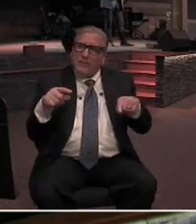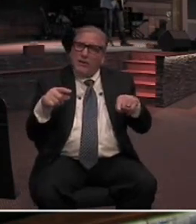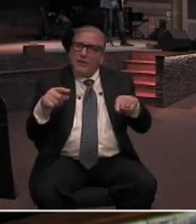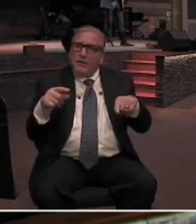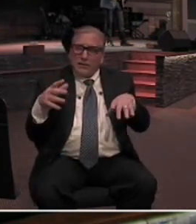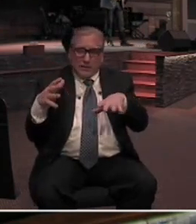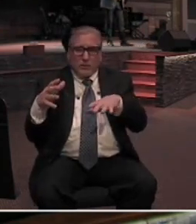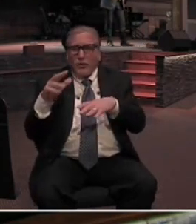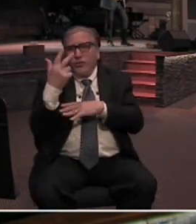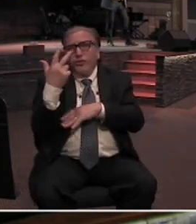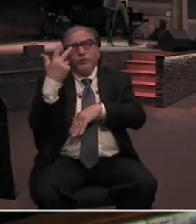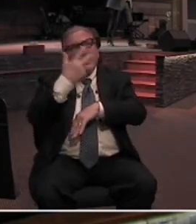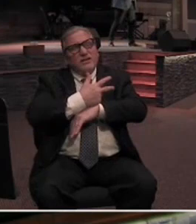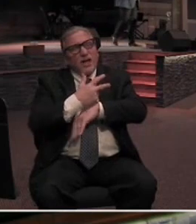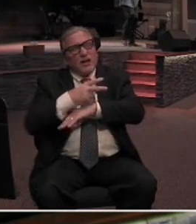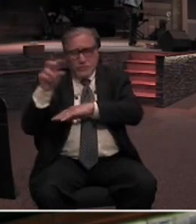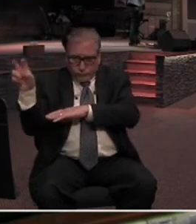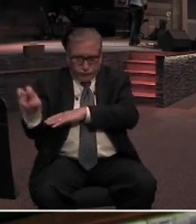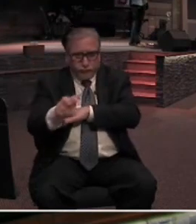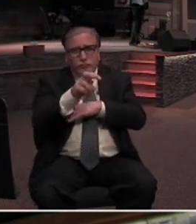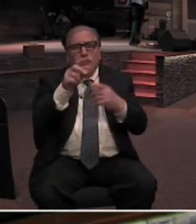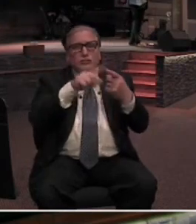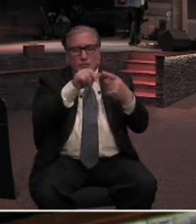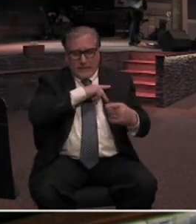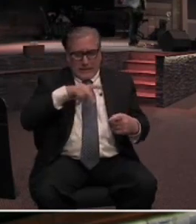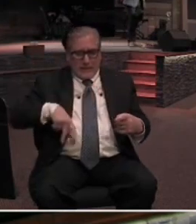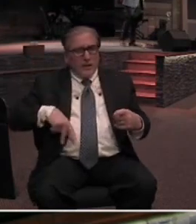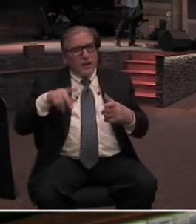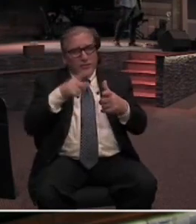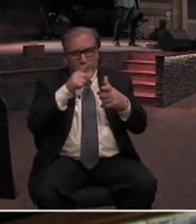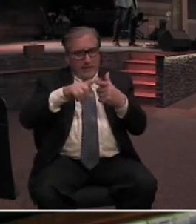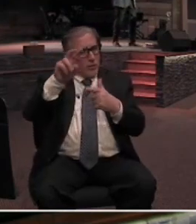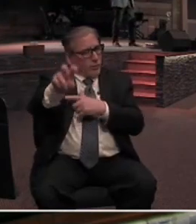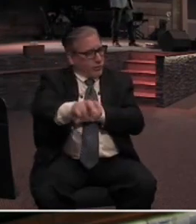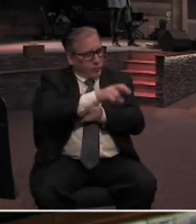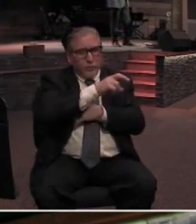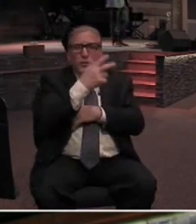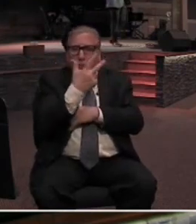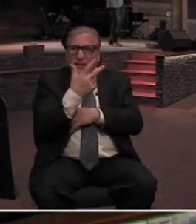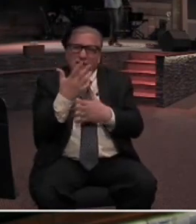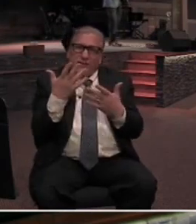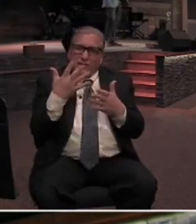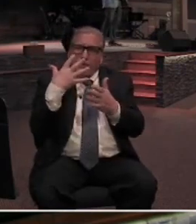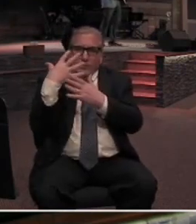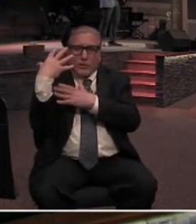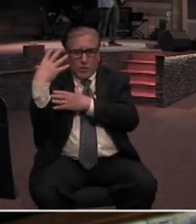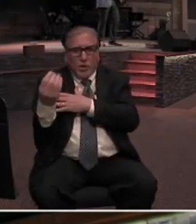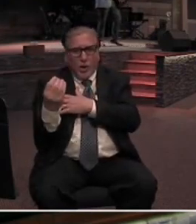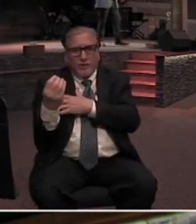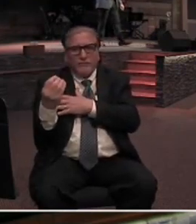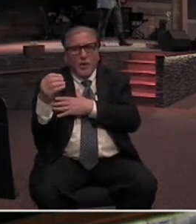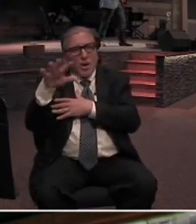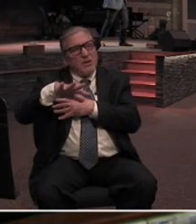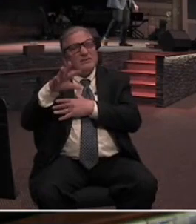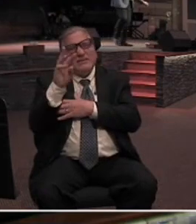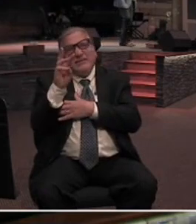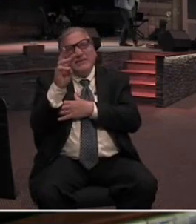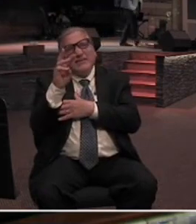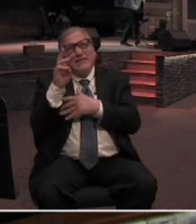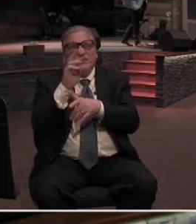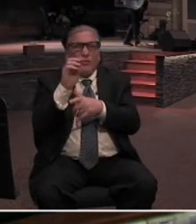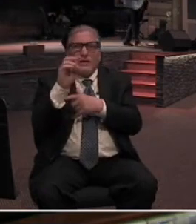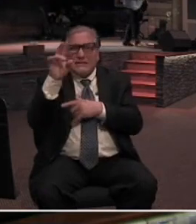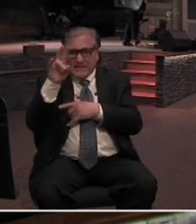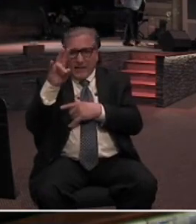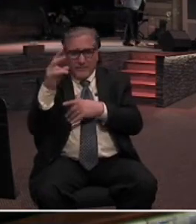3 days to get there, and they spent a night and went back, and it took them 3 days. If just that short amount of time, they were gone from Ziklag at least 6 or 7 days, gone from